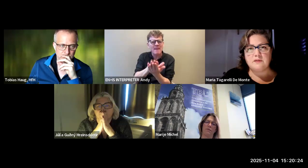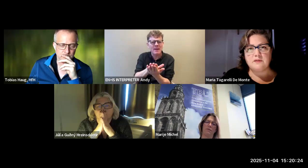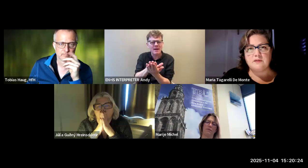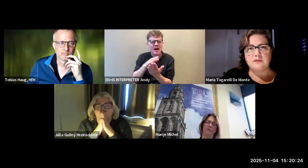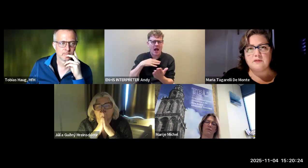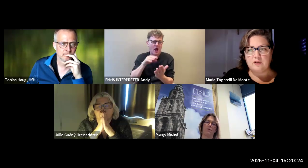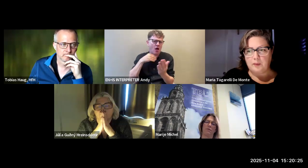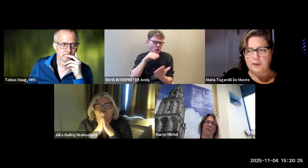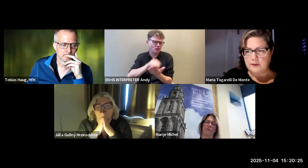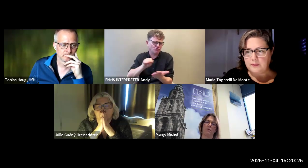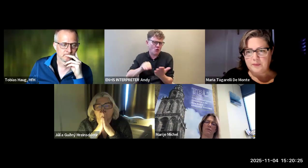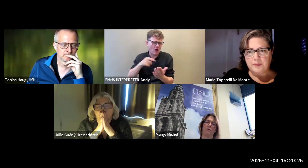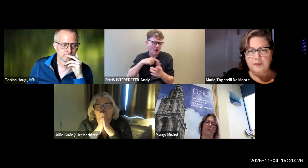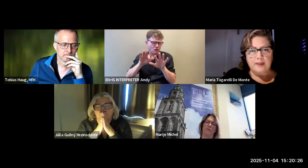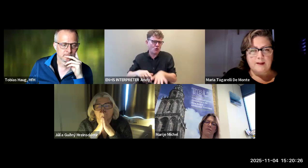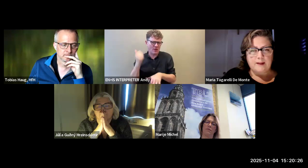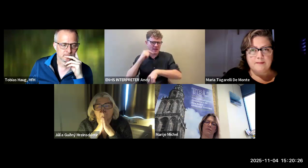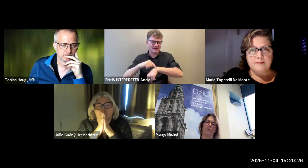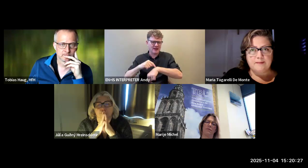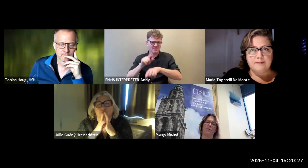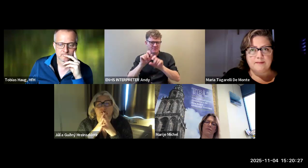this specific topic.